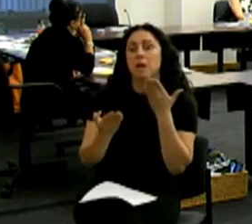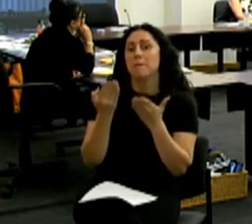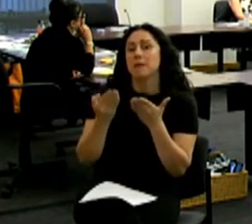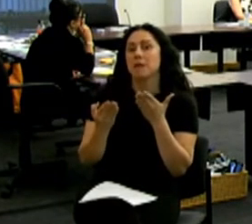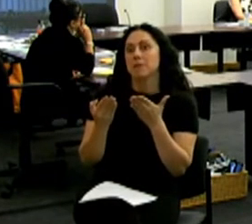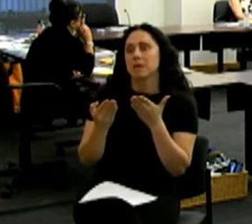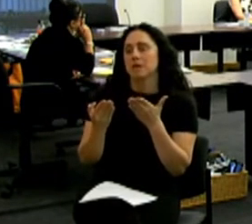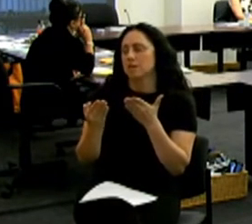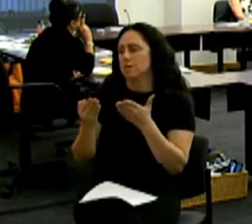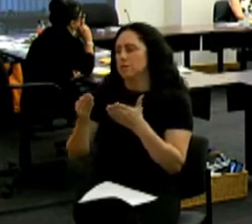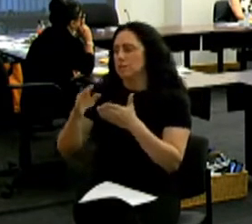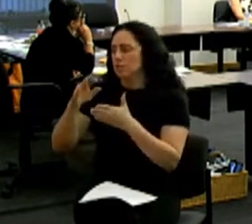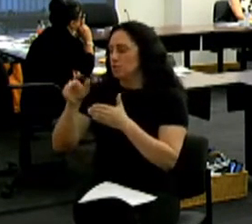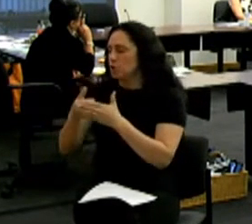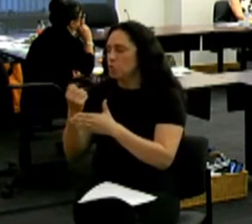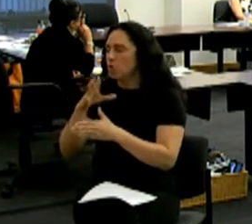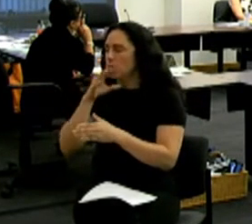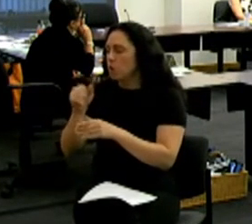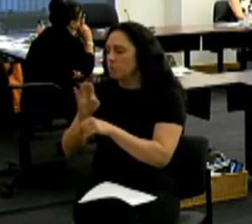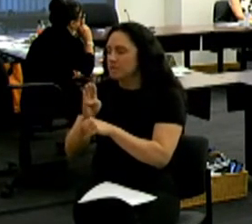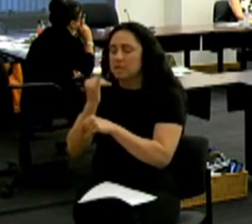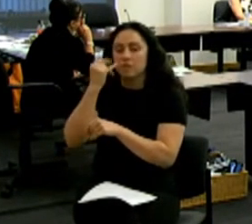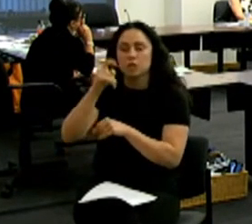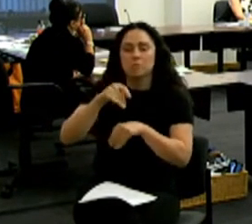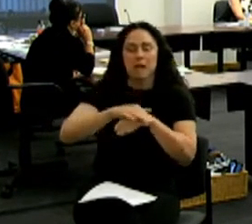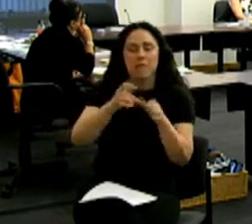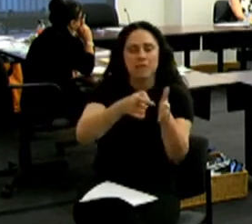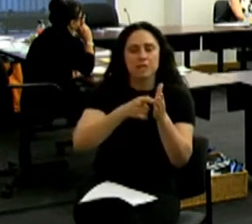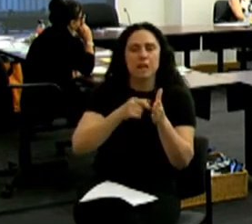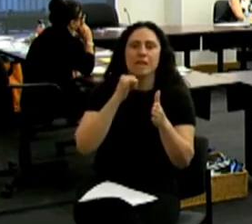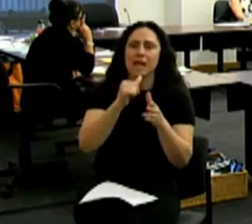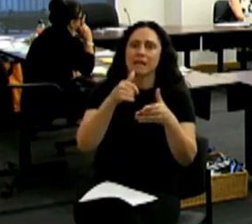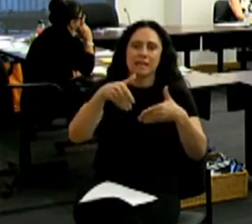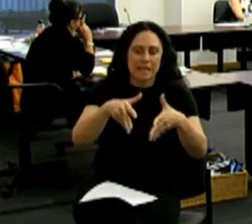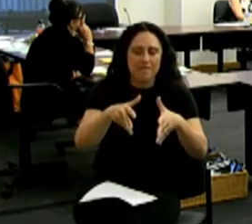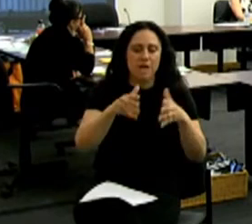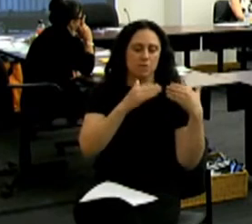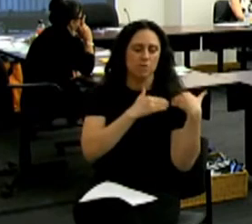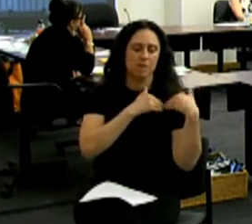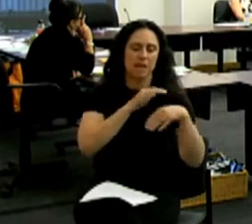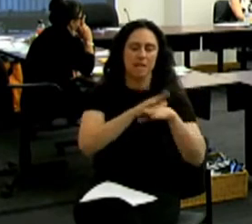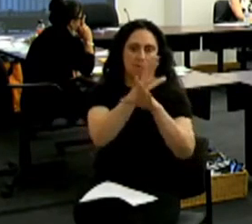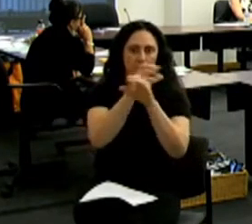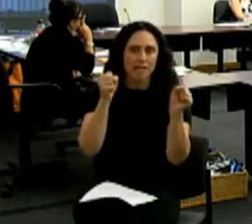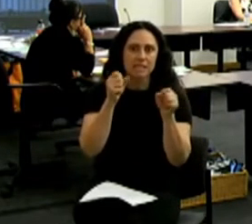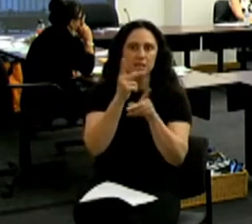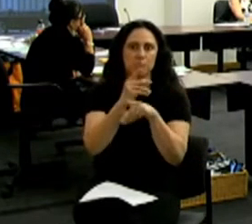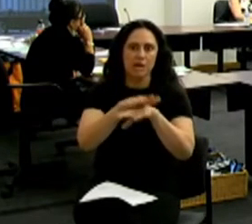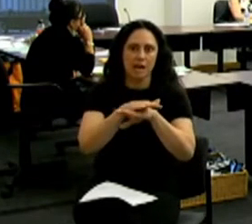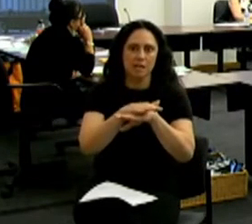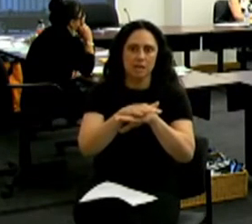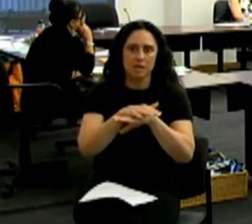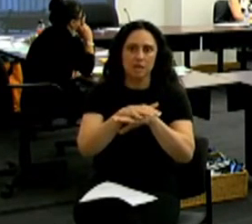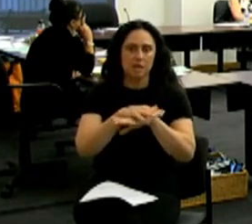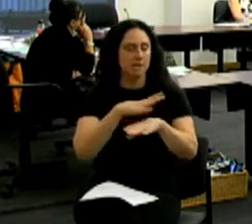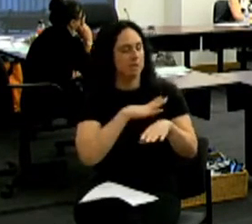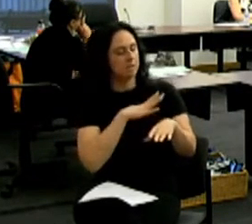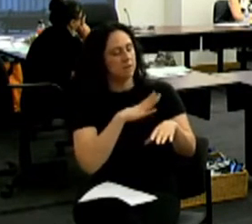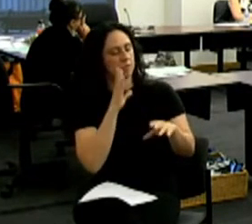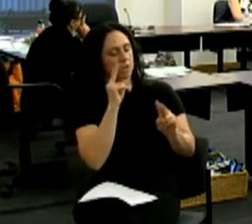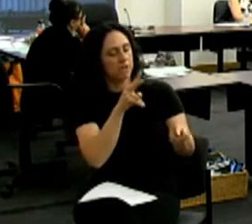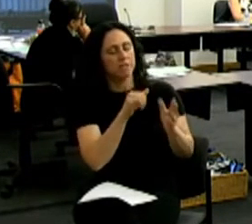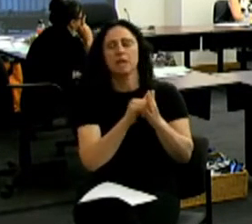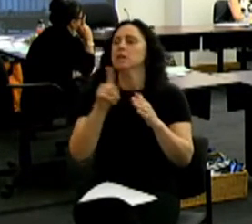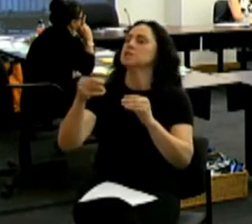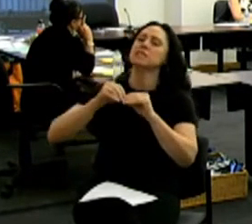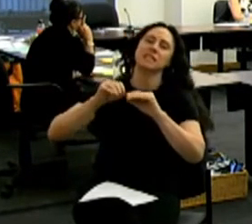brought up in old and new business, if it should be on the agenda or not laying the responsibility on the president to put it on when we I don't will know look at about it. it. And